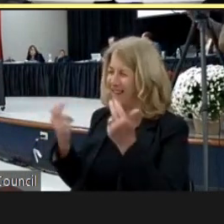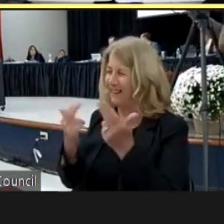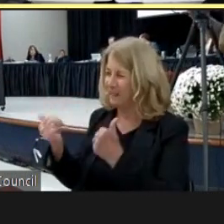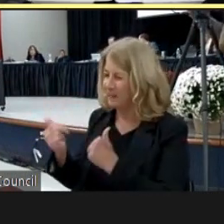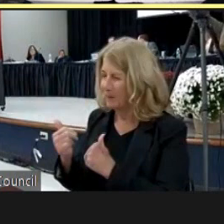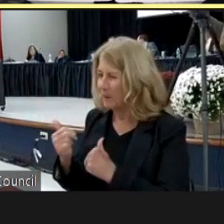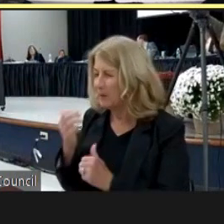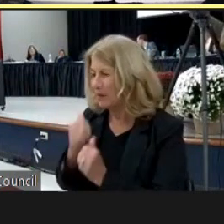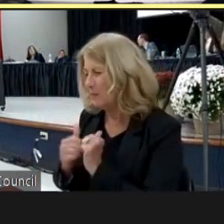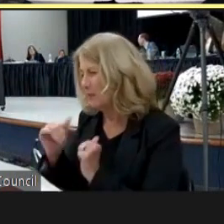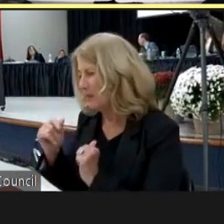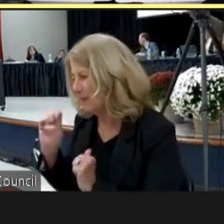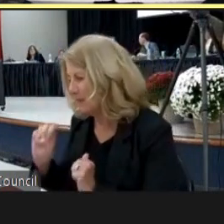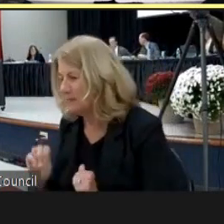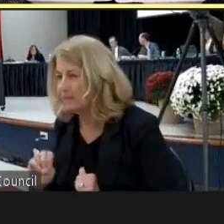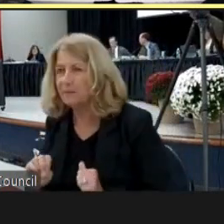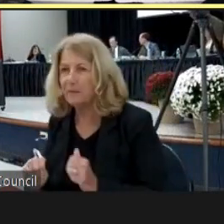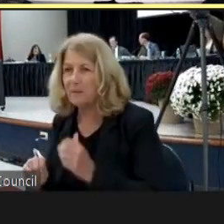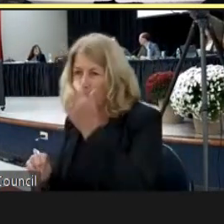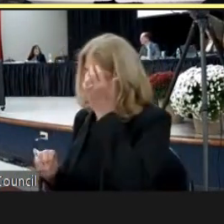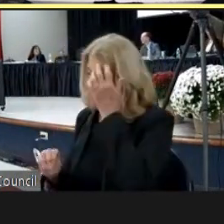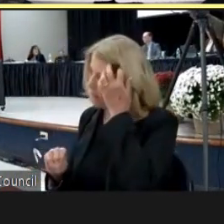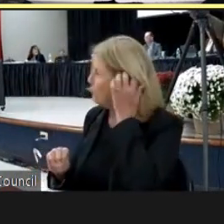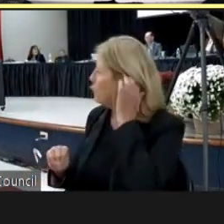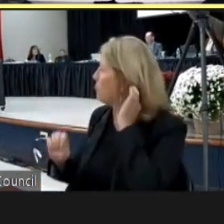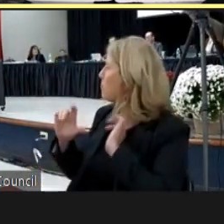try to remember that. Yeah.